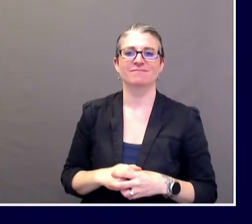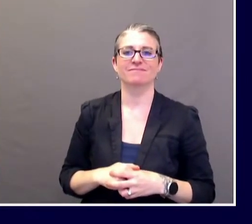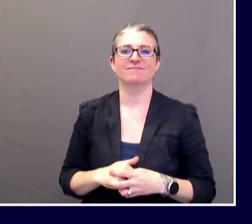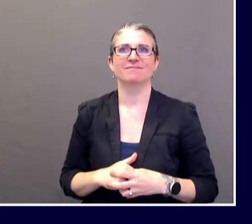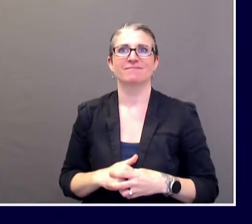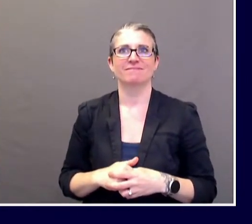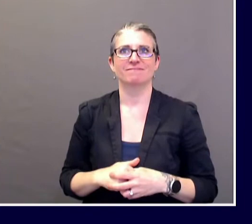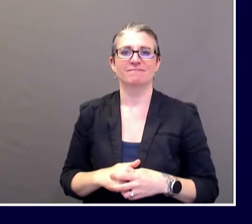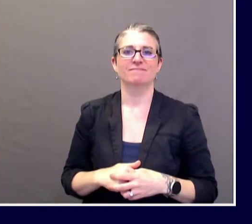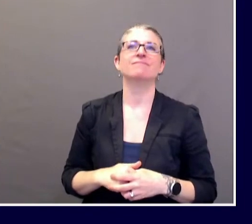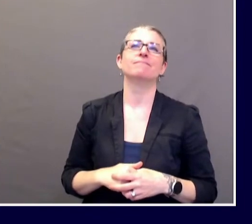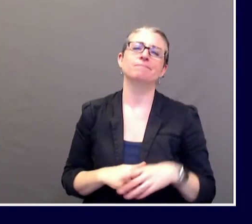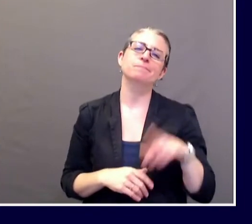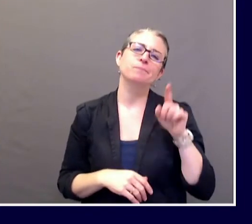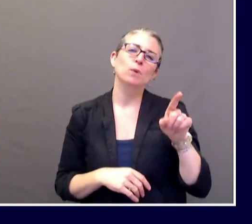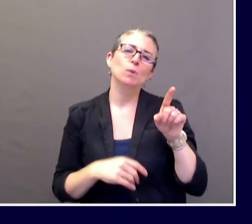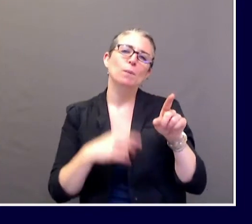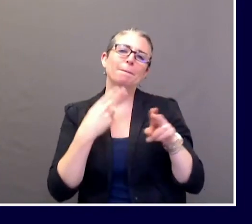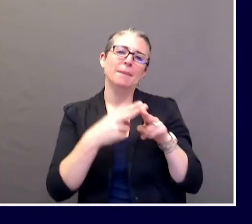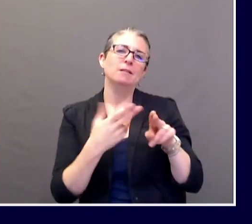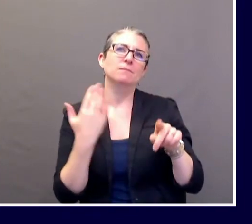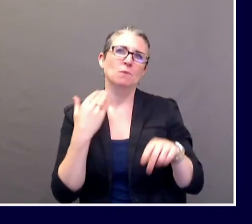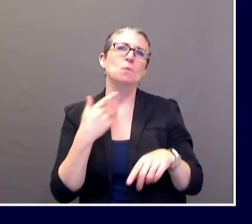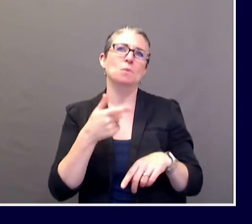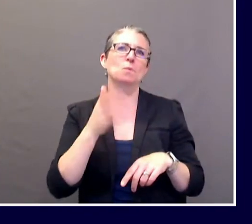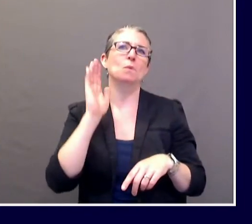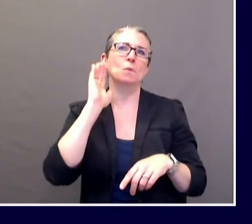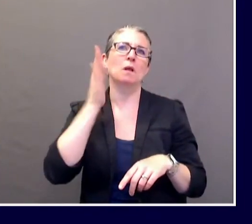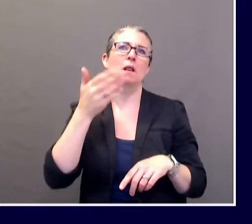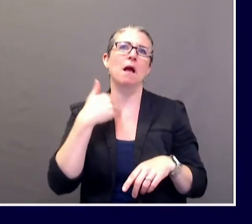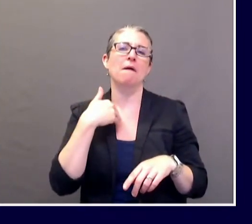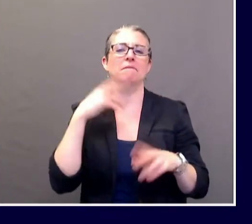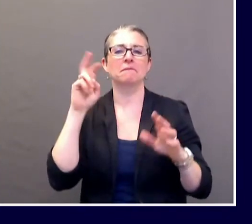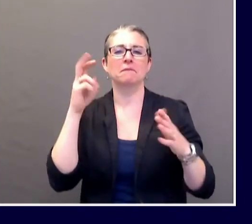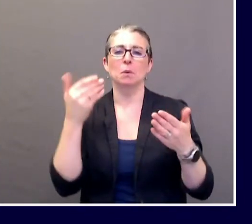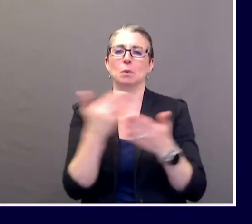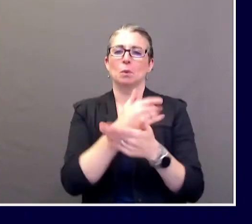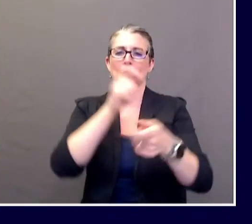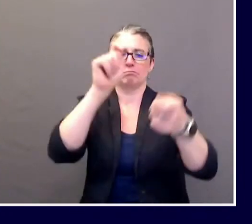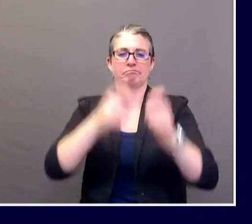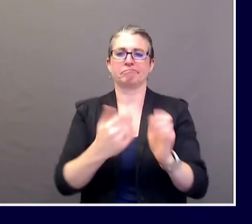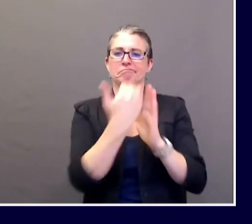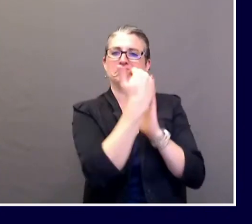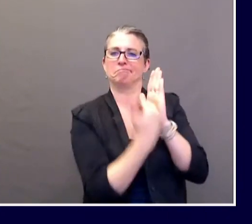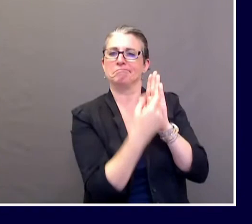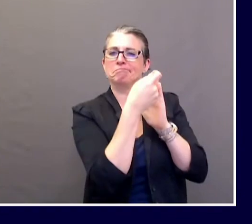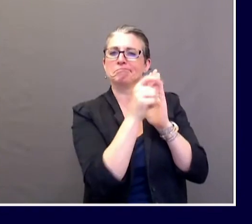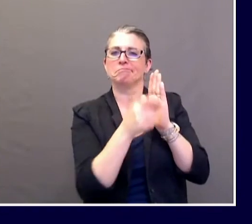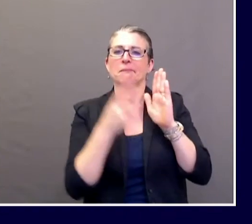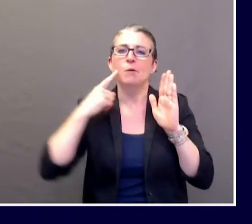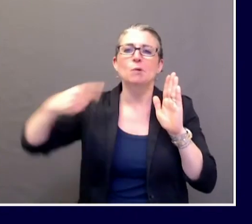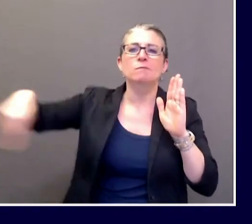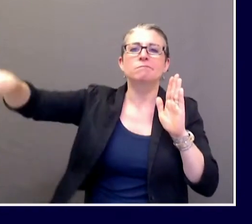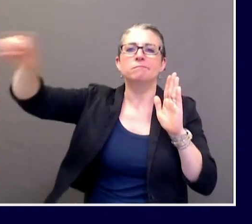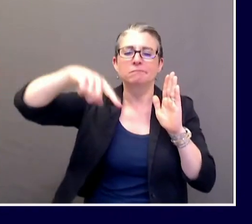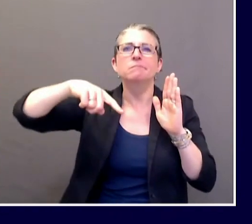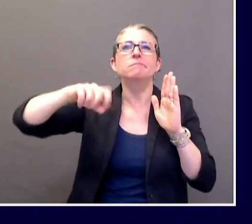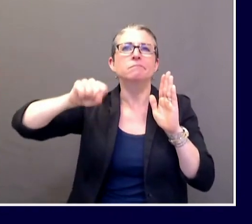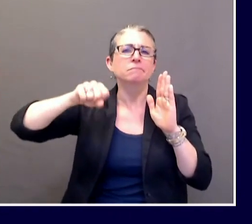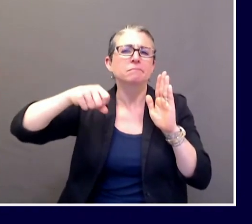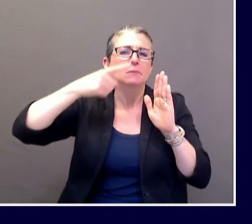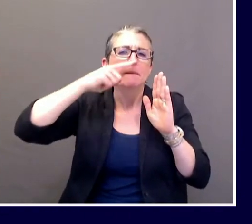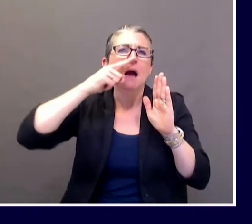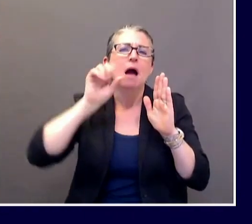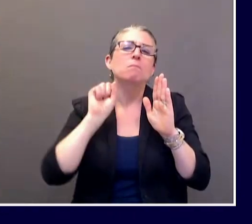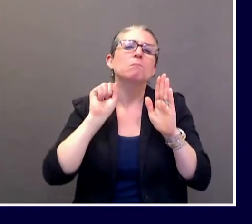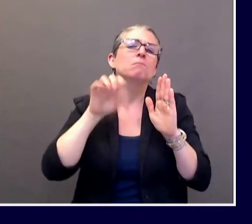more guidelines, but just explain to me what this means. If I'm walking down the street and I pass someone,